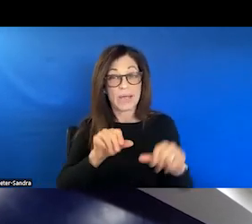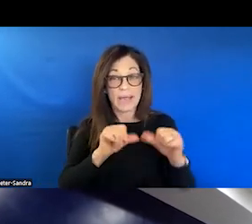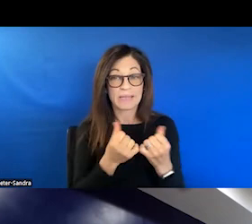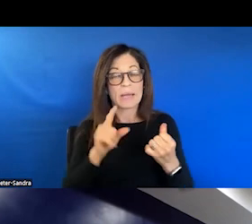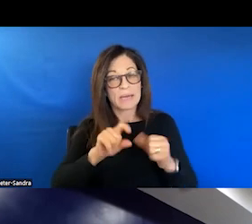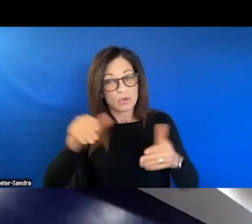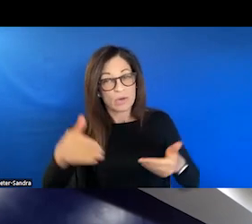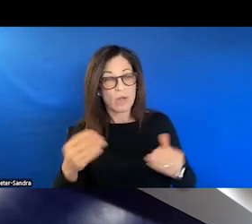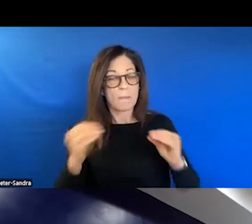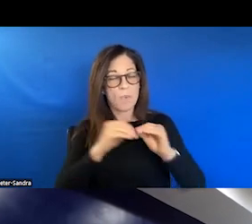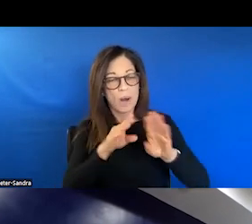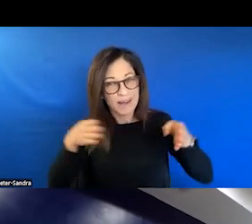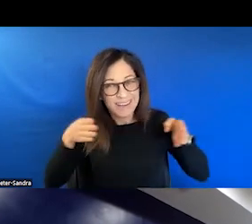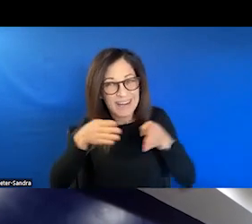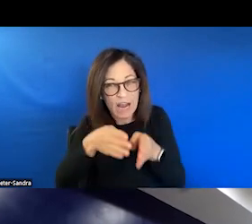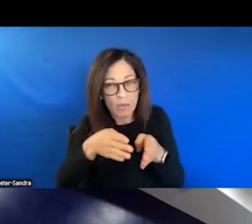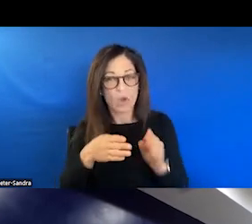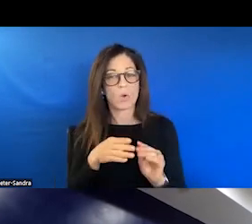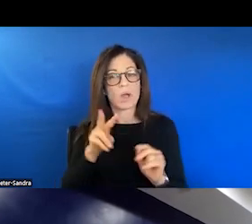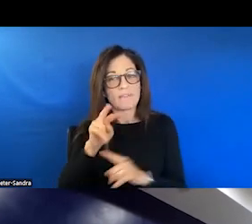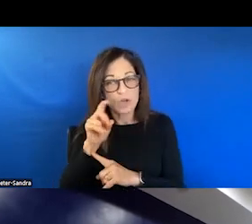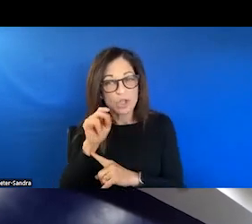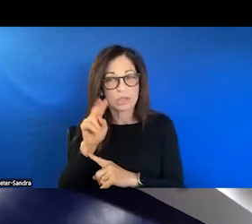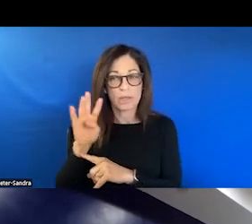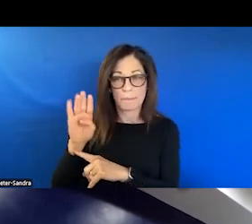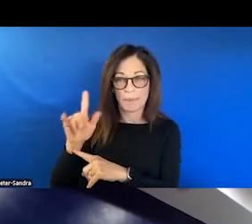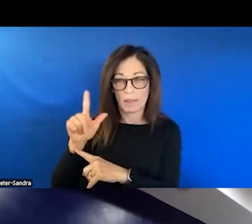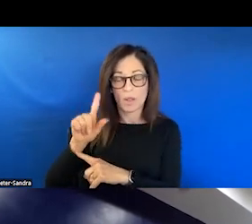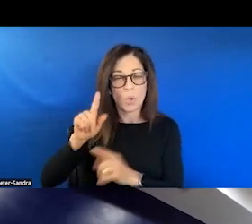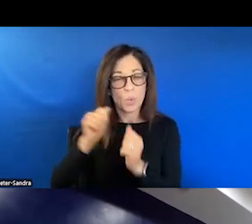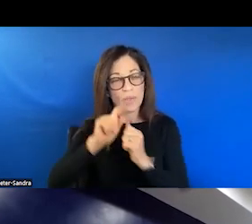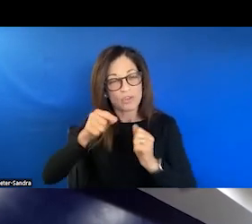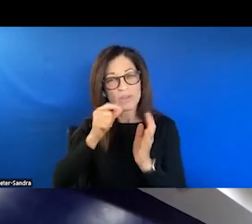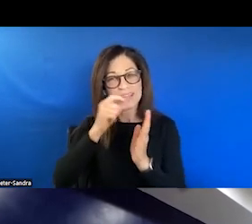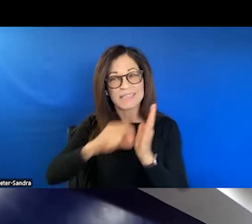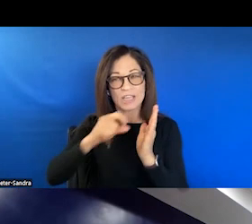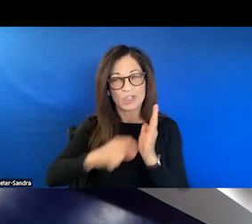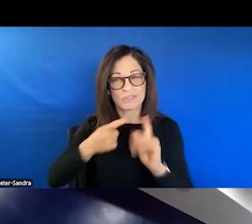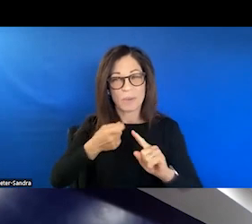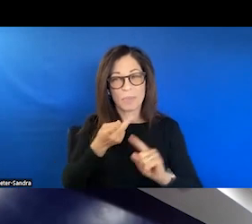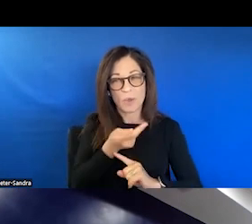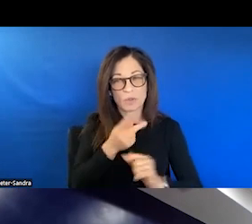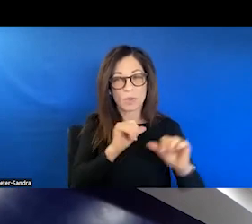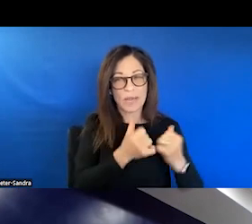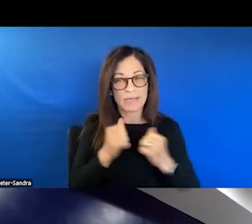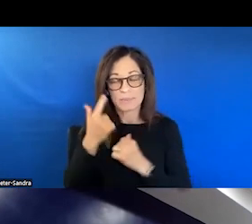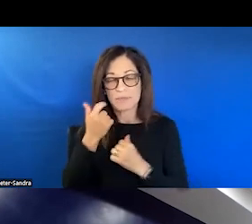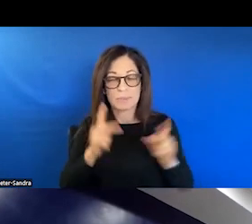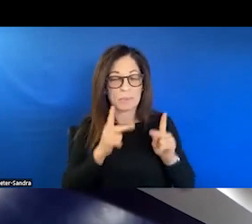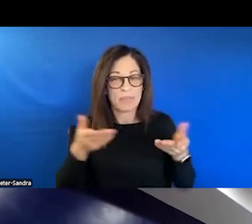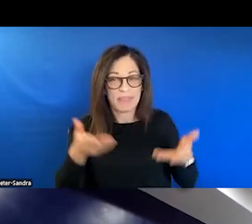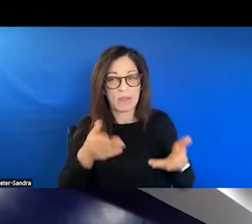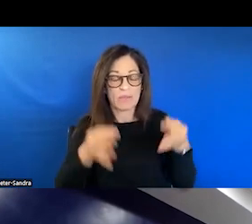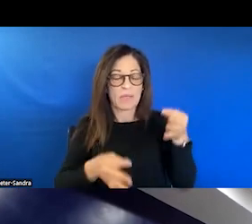introduce a more narrow version of the bill with just sections from those two agencies, given the focus of the hearing.